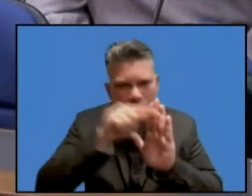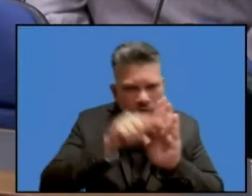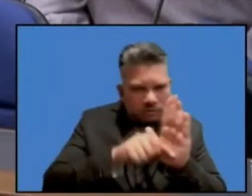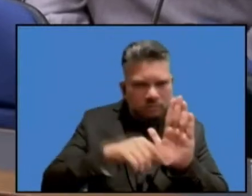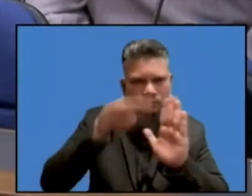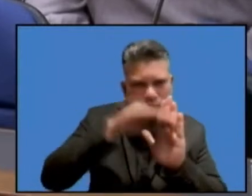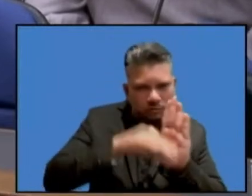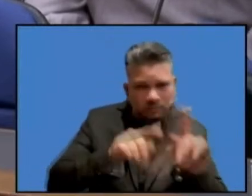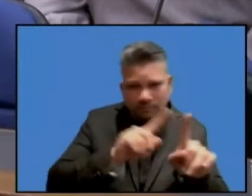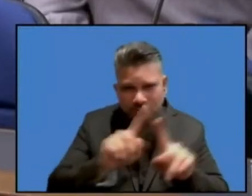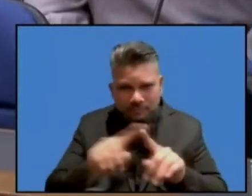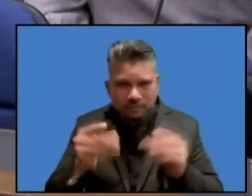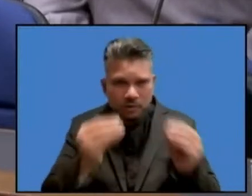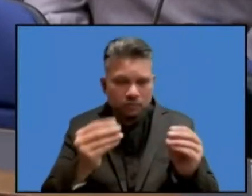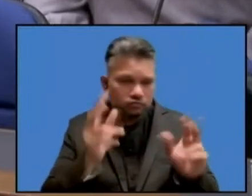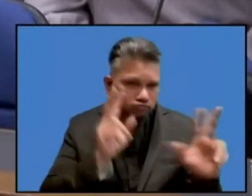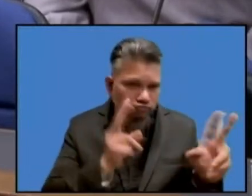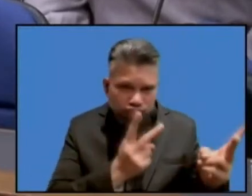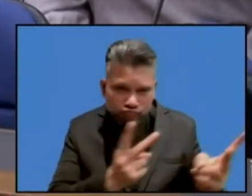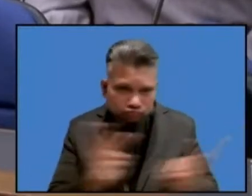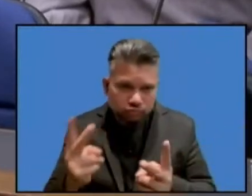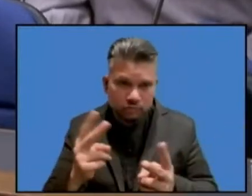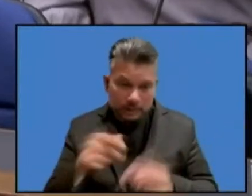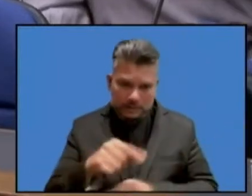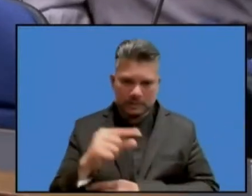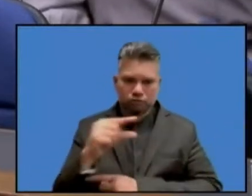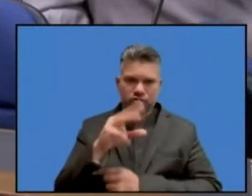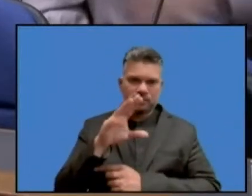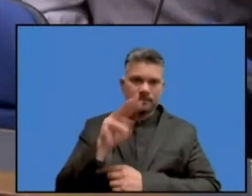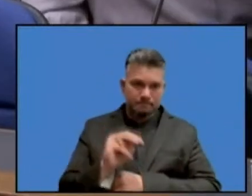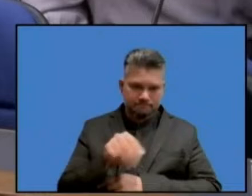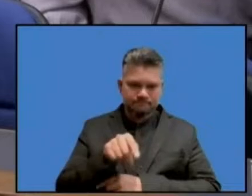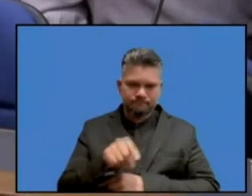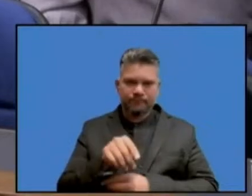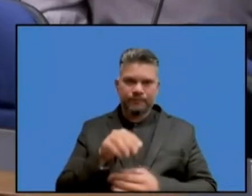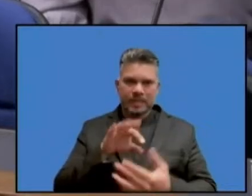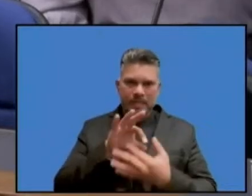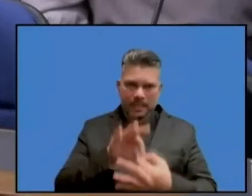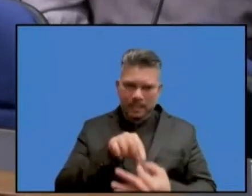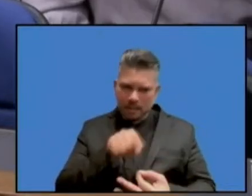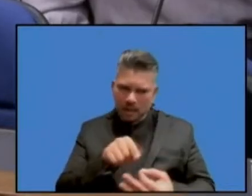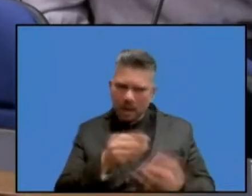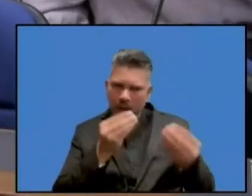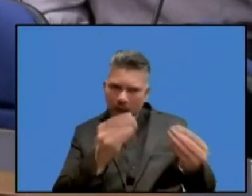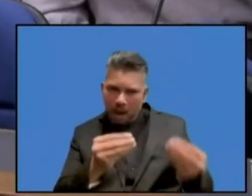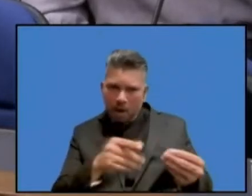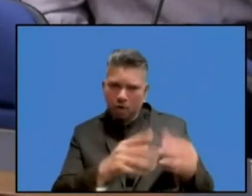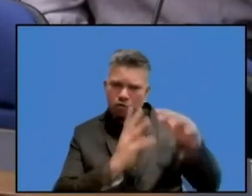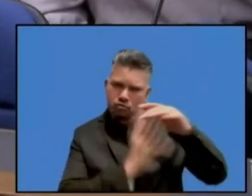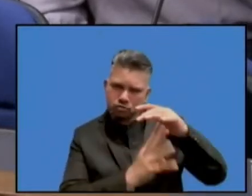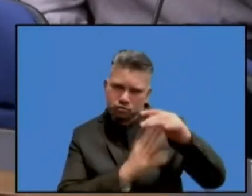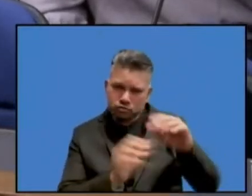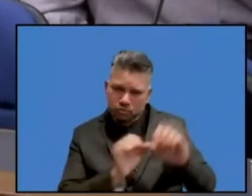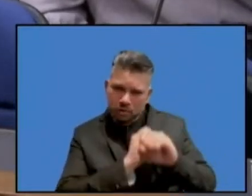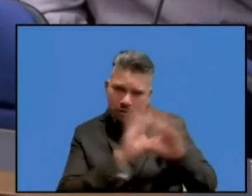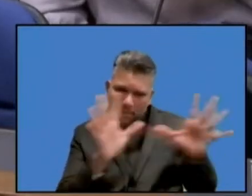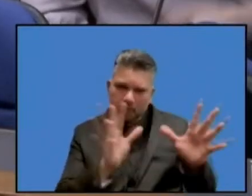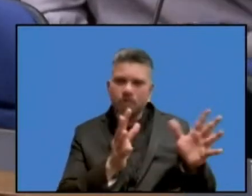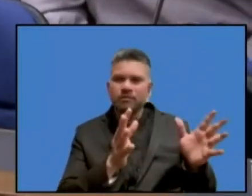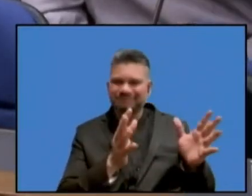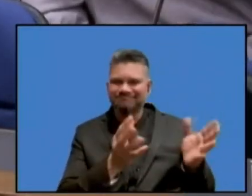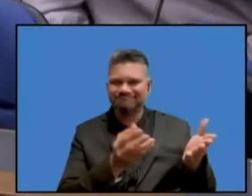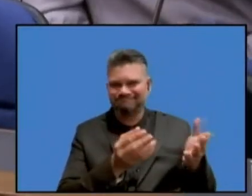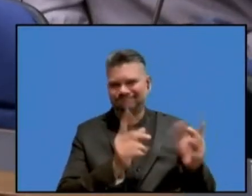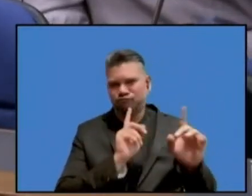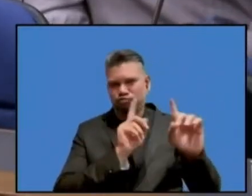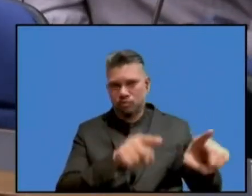the GCM, and promote the accurate narrative of migration. However, collecting data is not